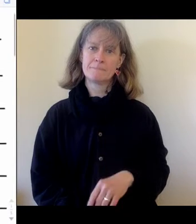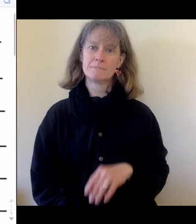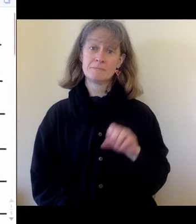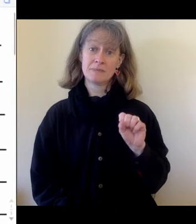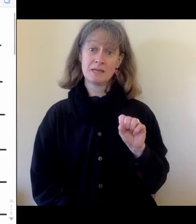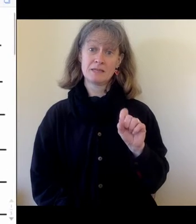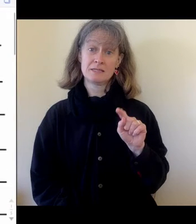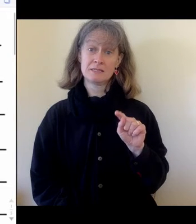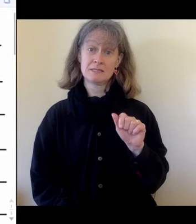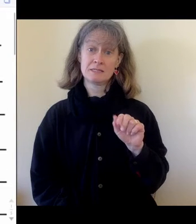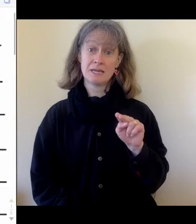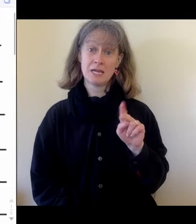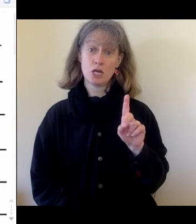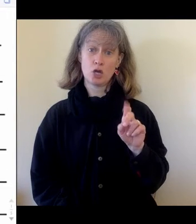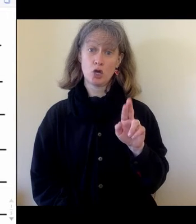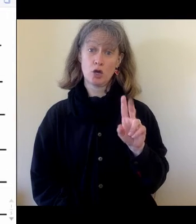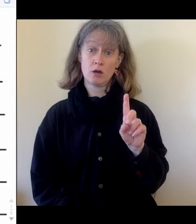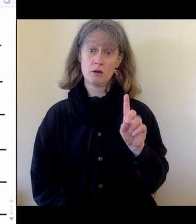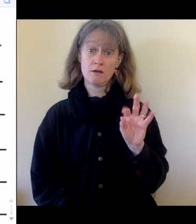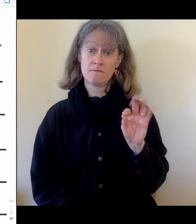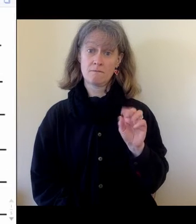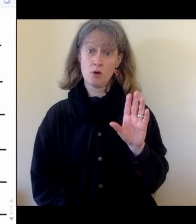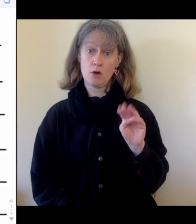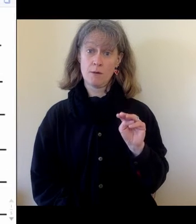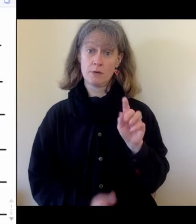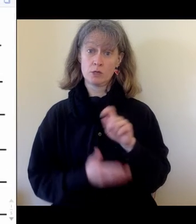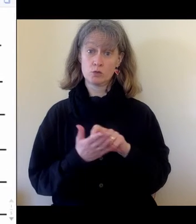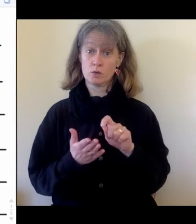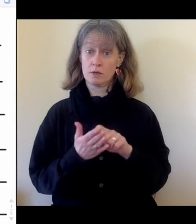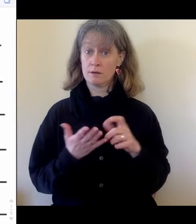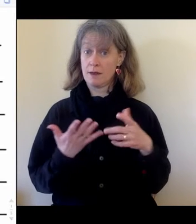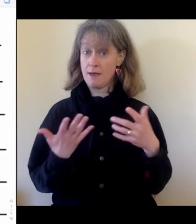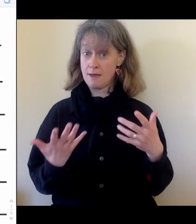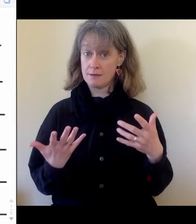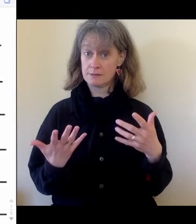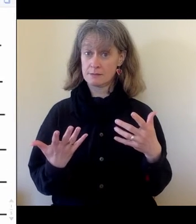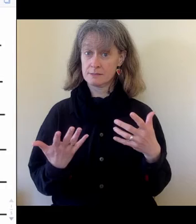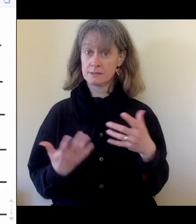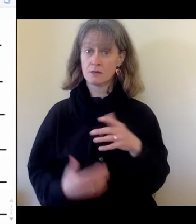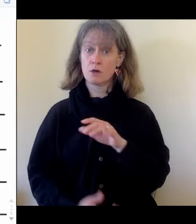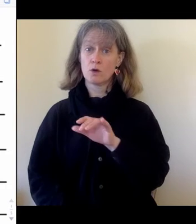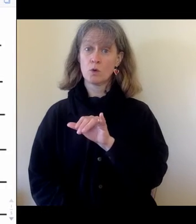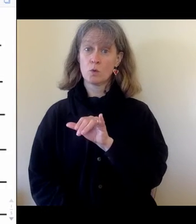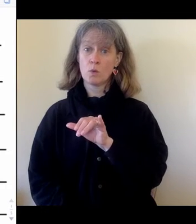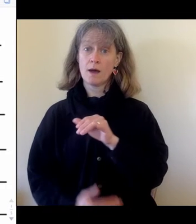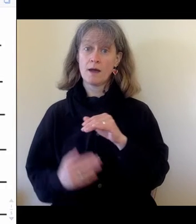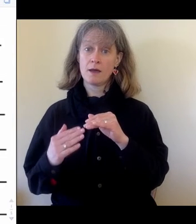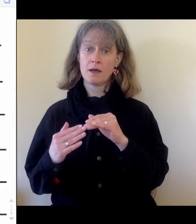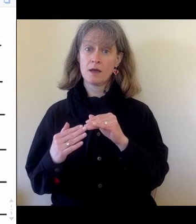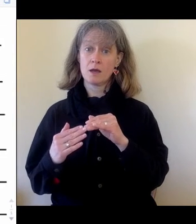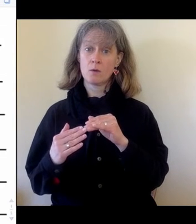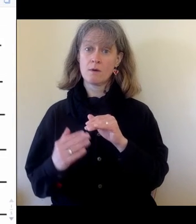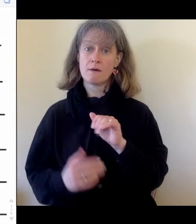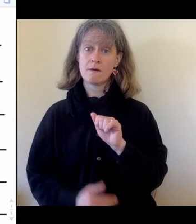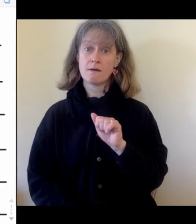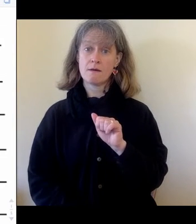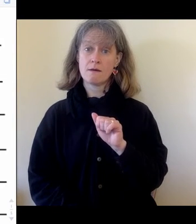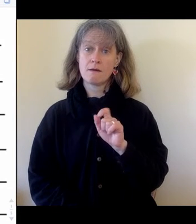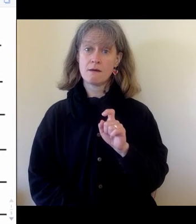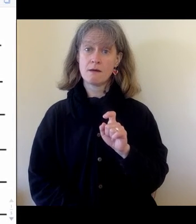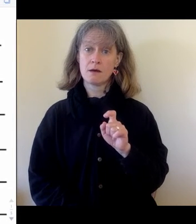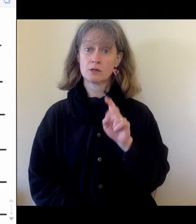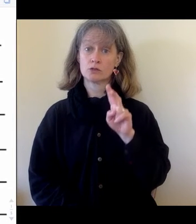Standard form is written as y equals